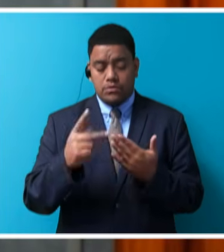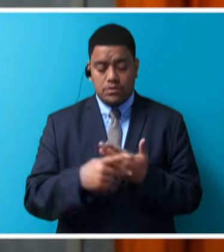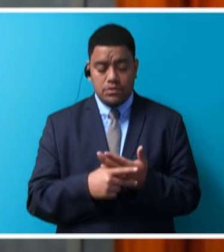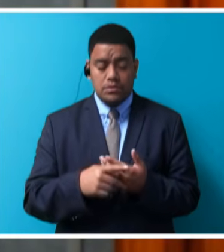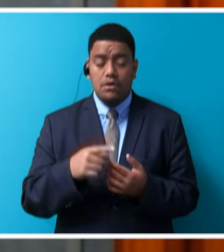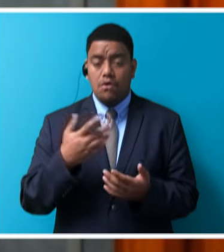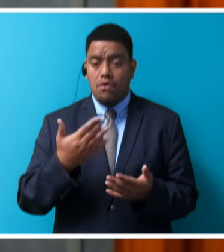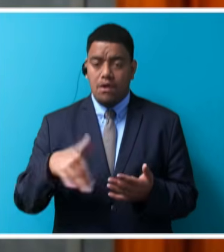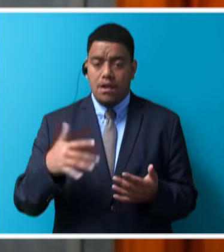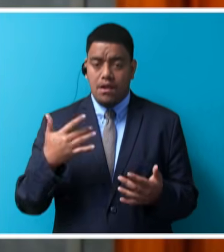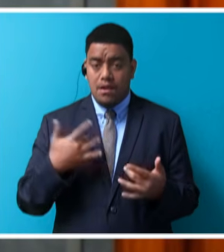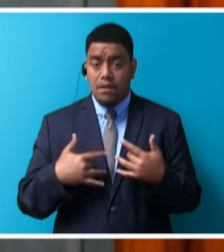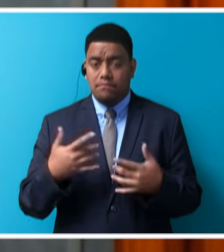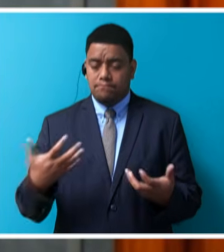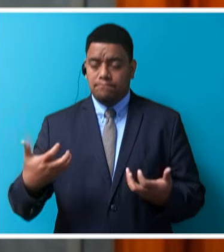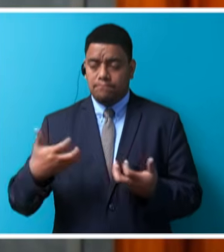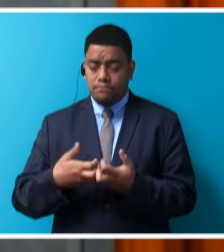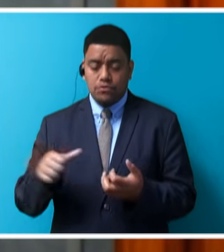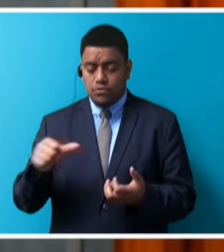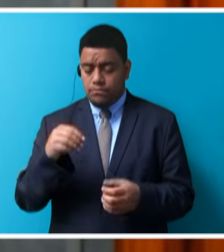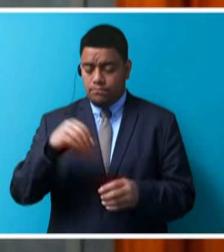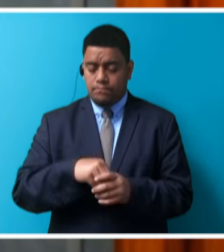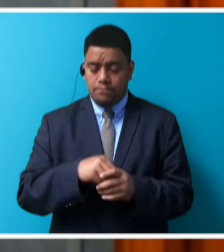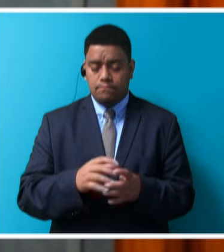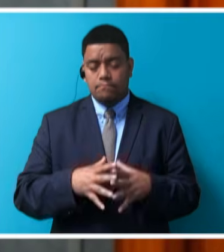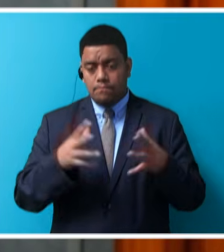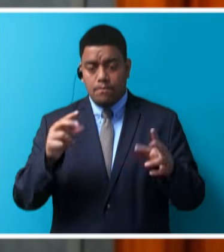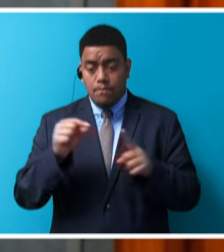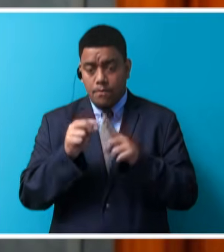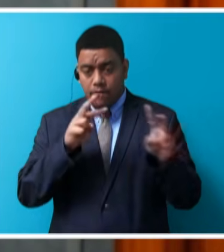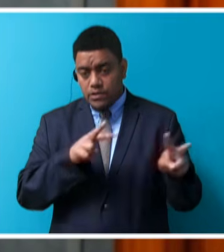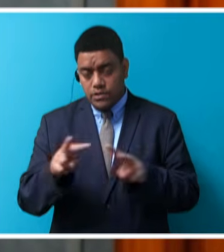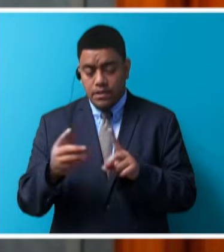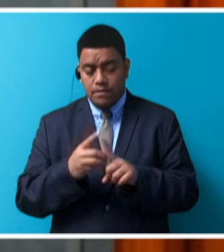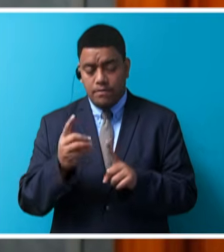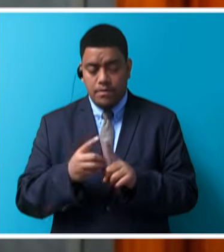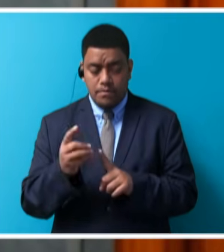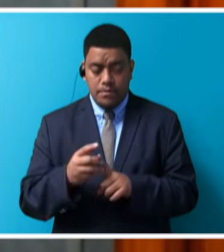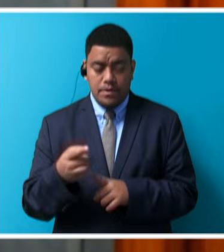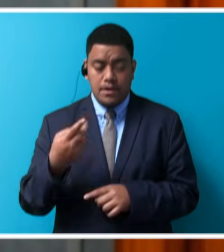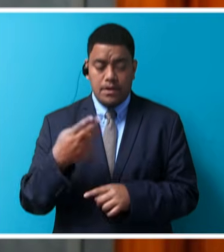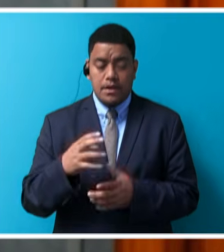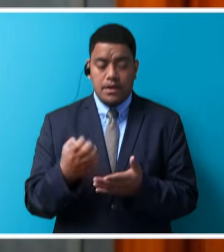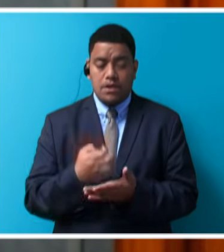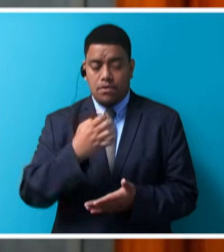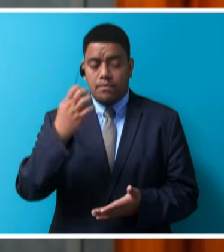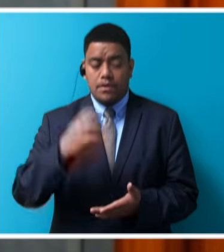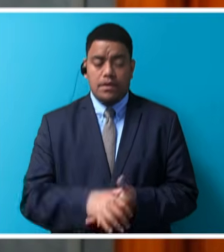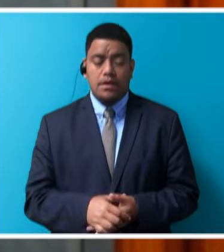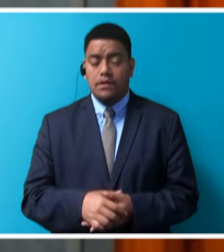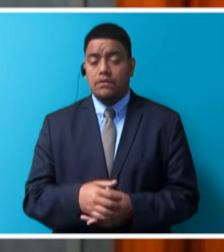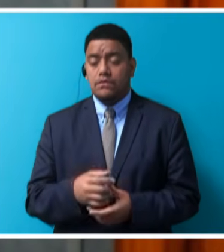livelihood investment should contribute to broader provincial development, resilience, and economic